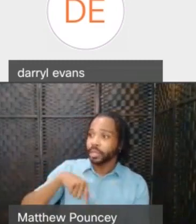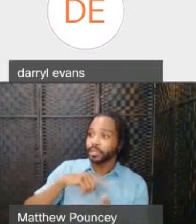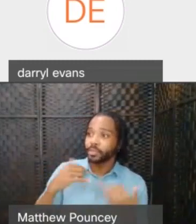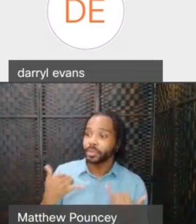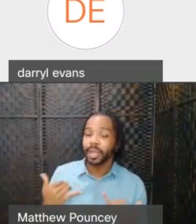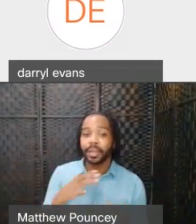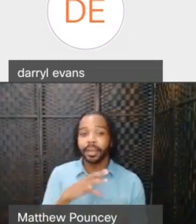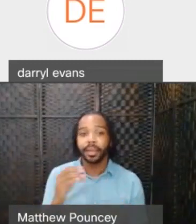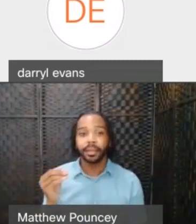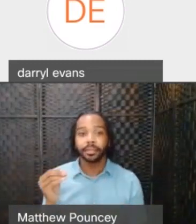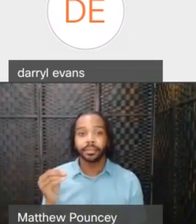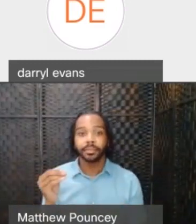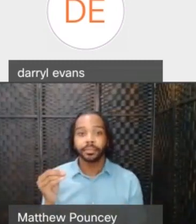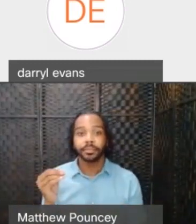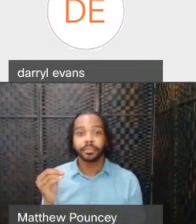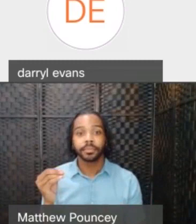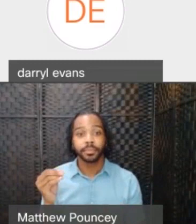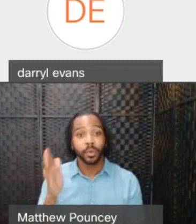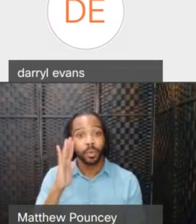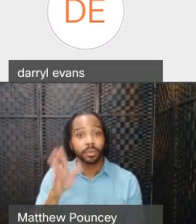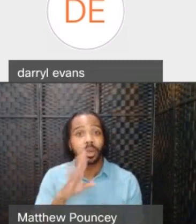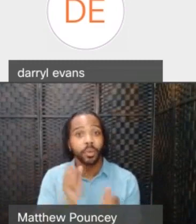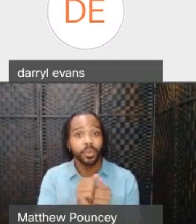And we will talk with folks